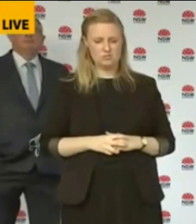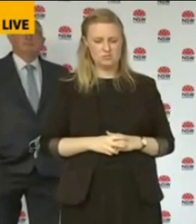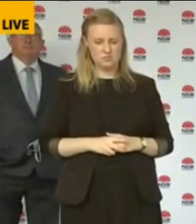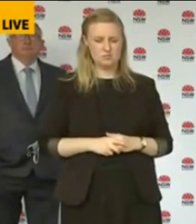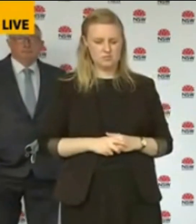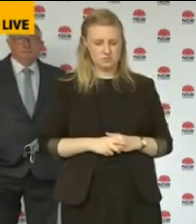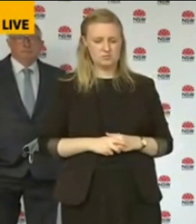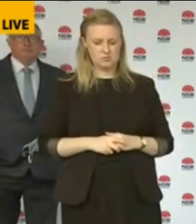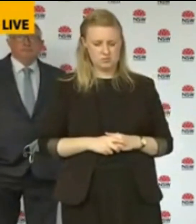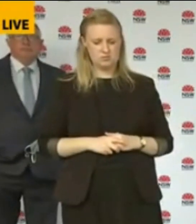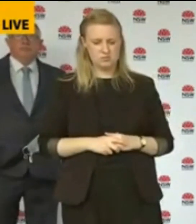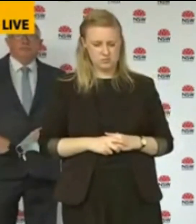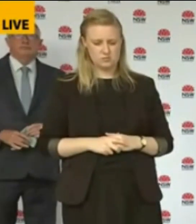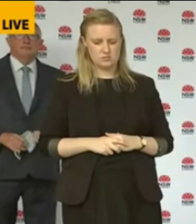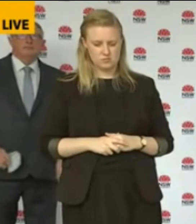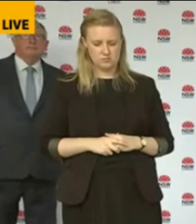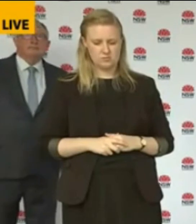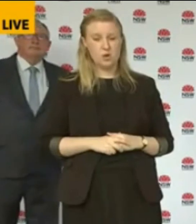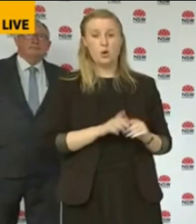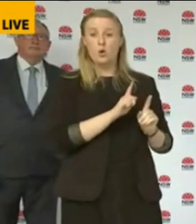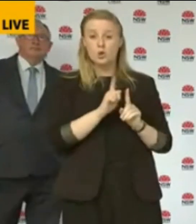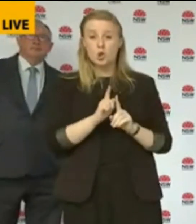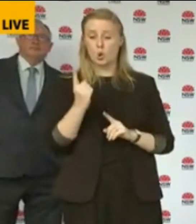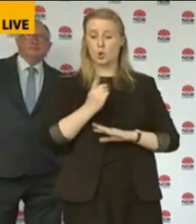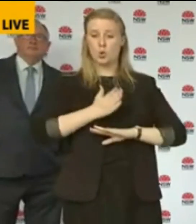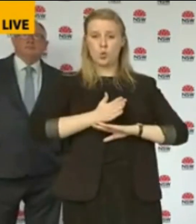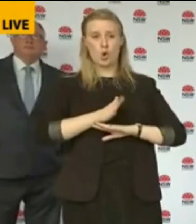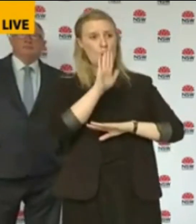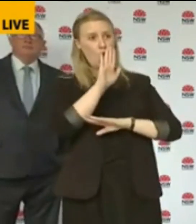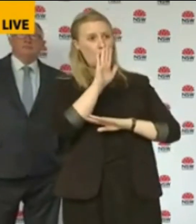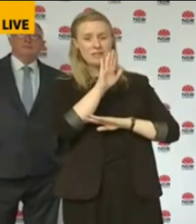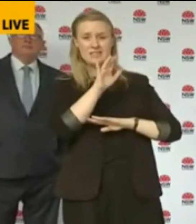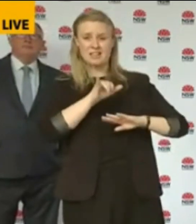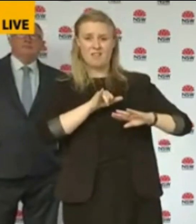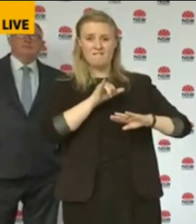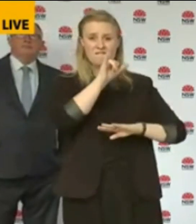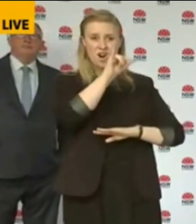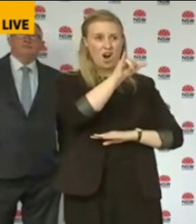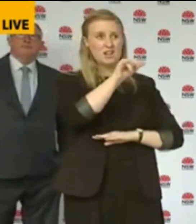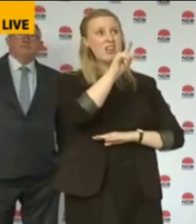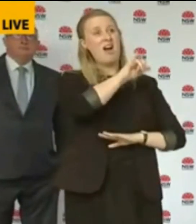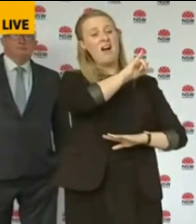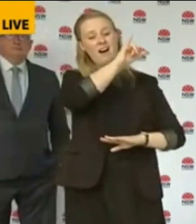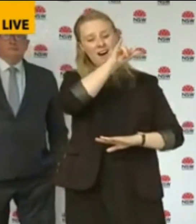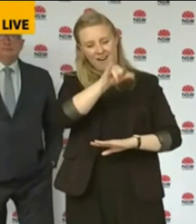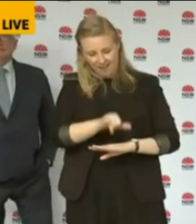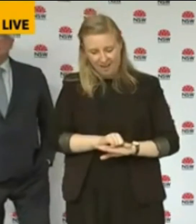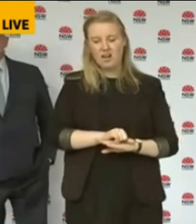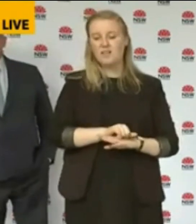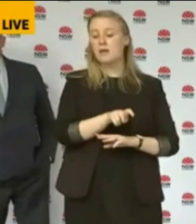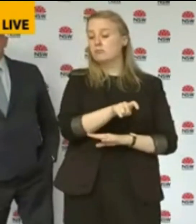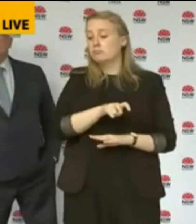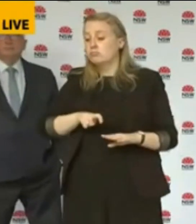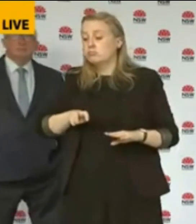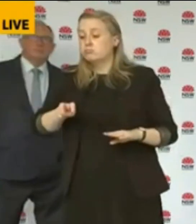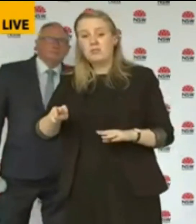cannot reposition or travel on any domestic legs of their travel, and that the companies have to reposition staff